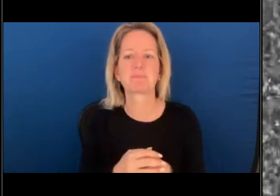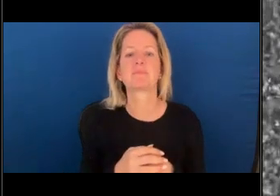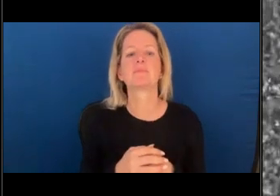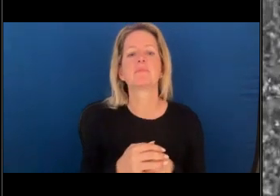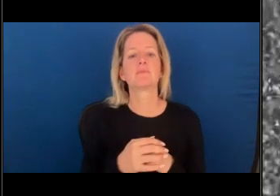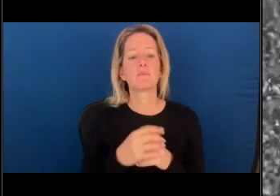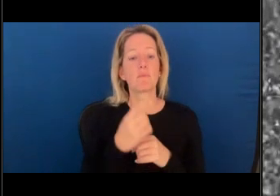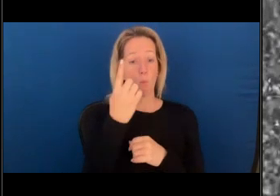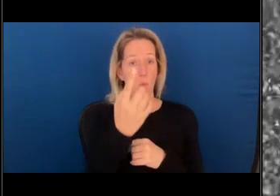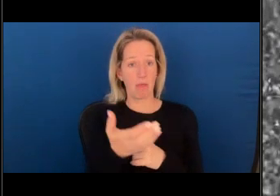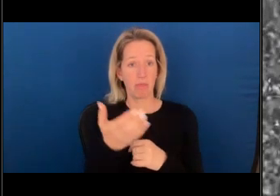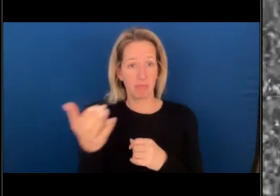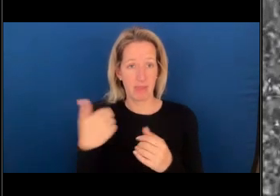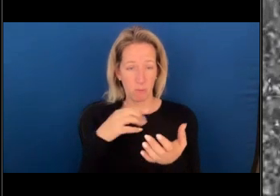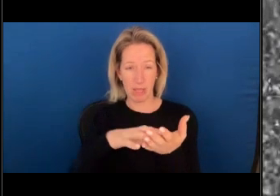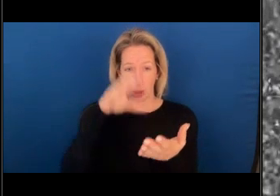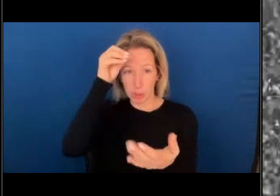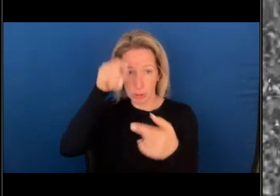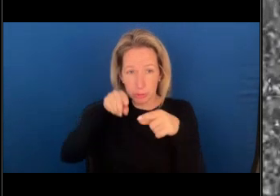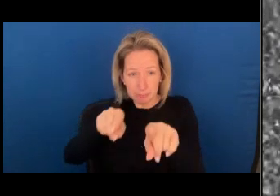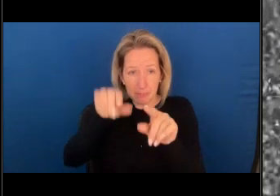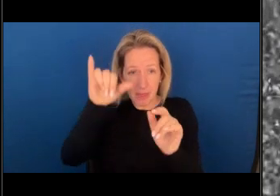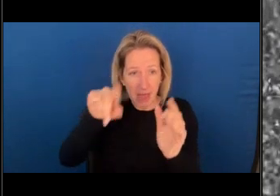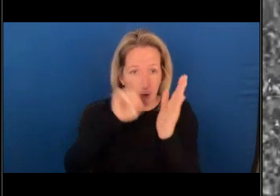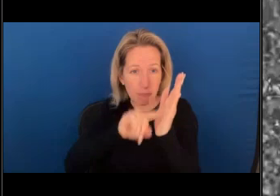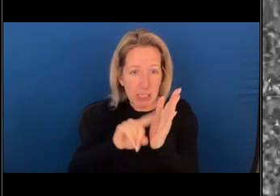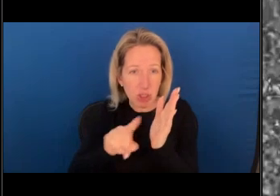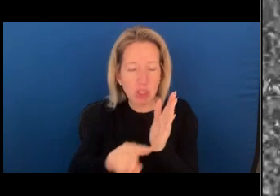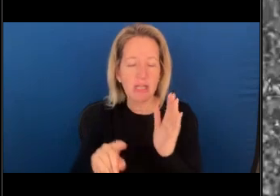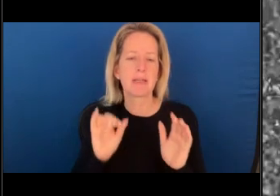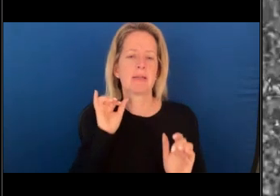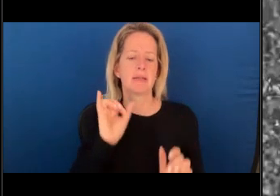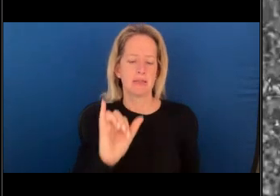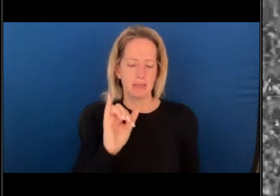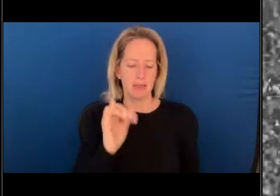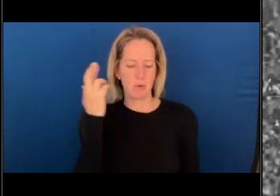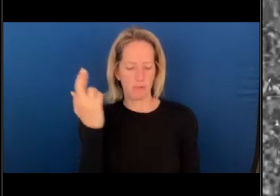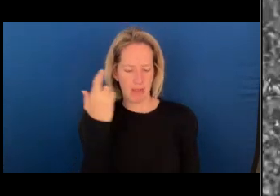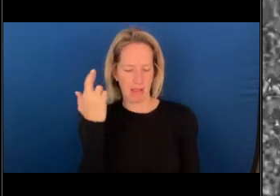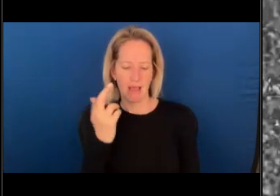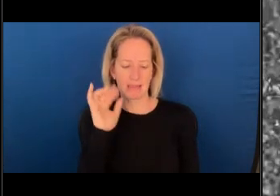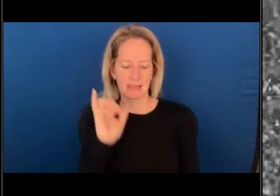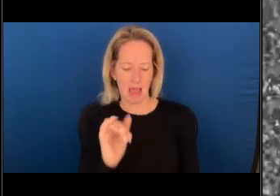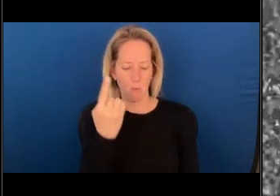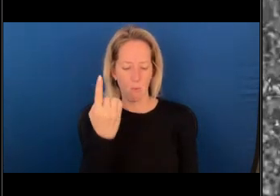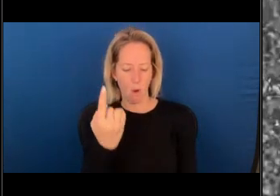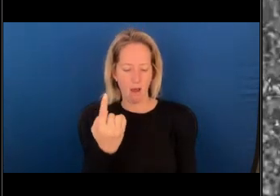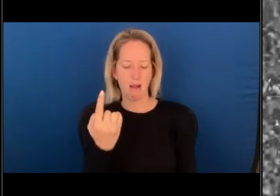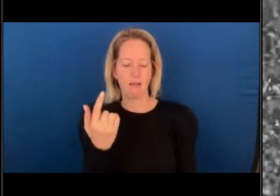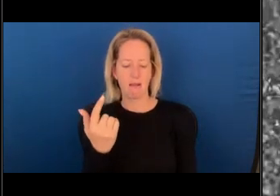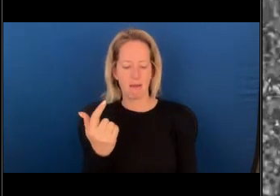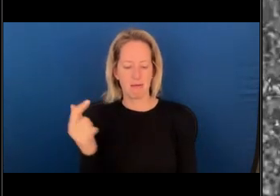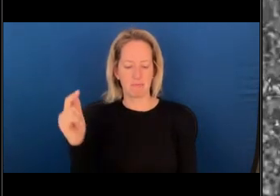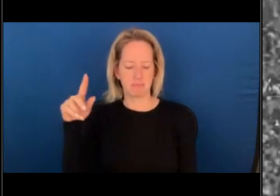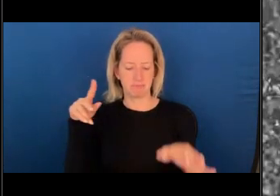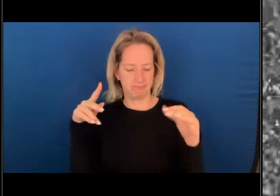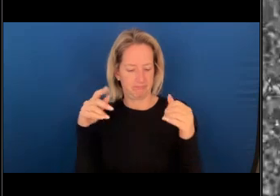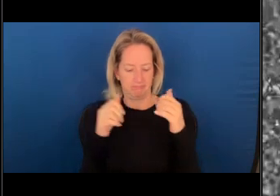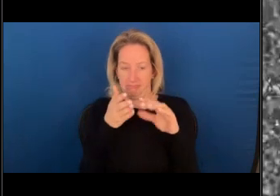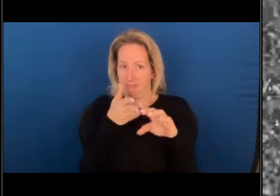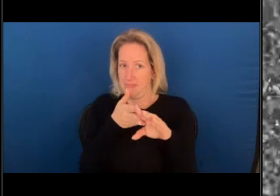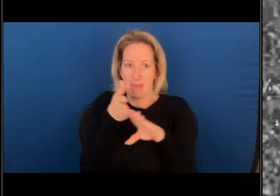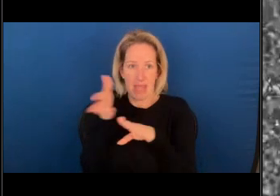that came out of that research was the dawning realization that one of the primary threats to